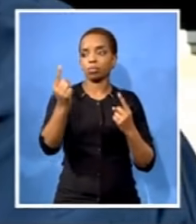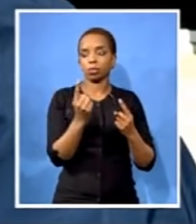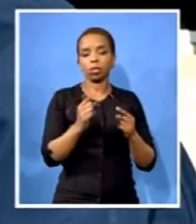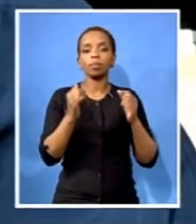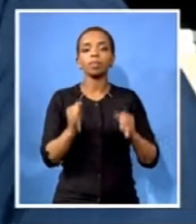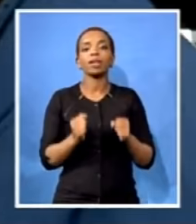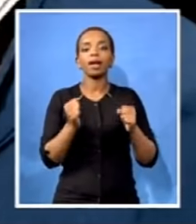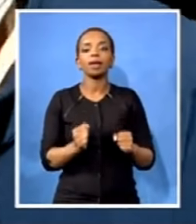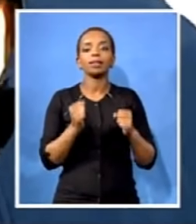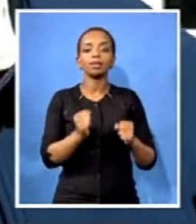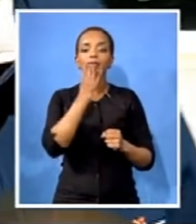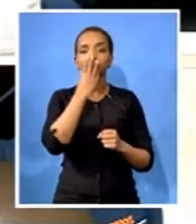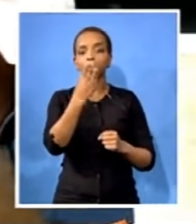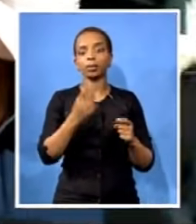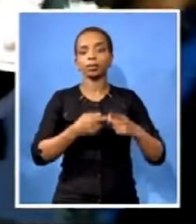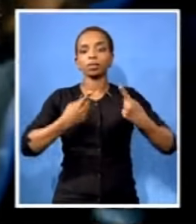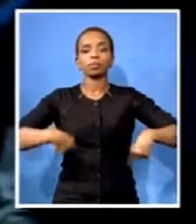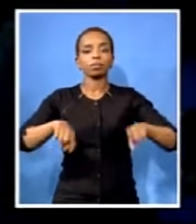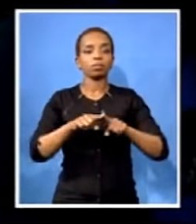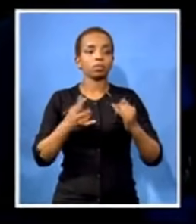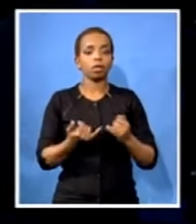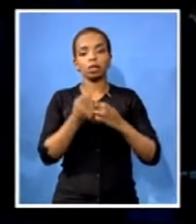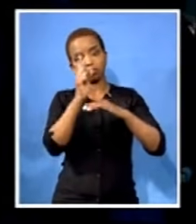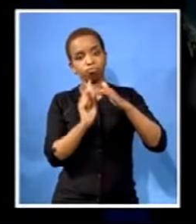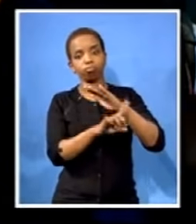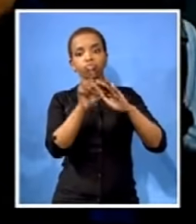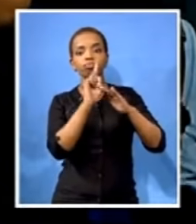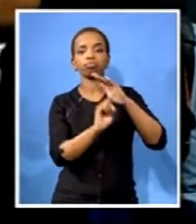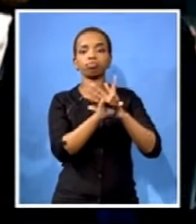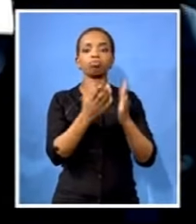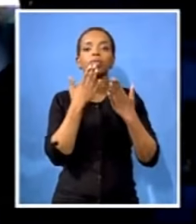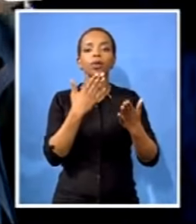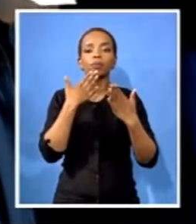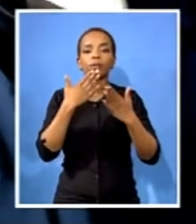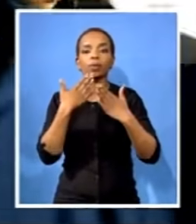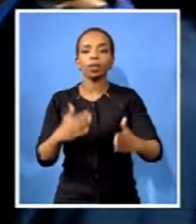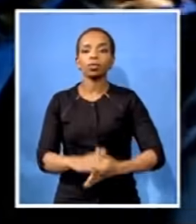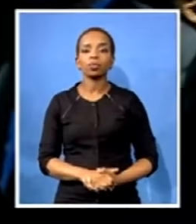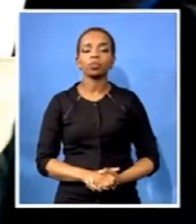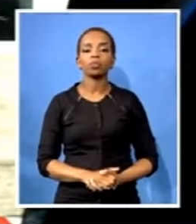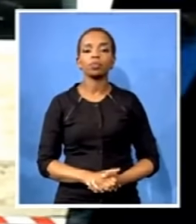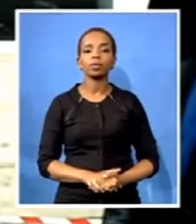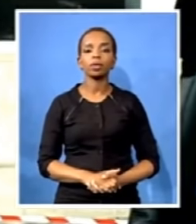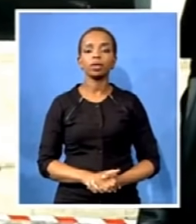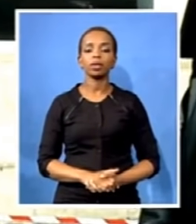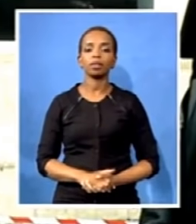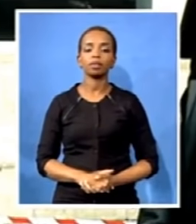shot please come closer very quickly? Thank you. Can the train wait for us next?